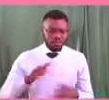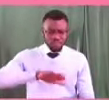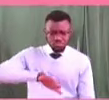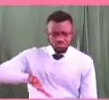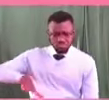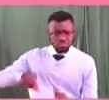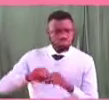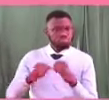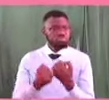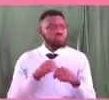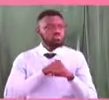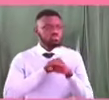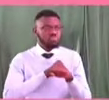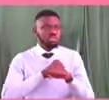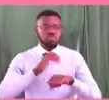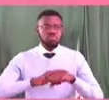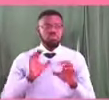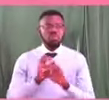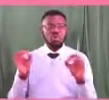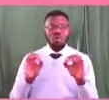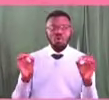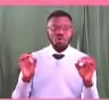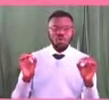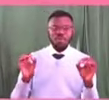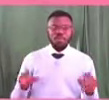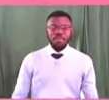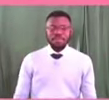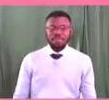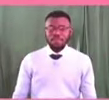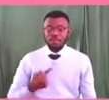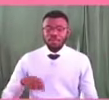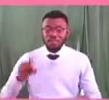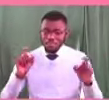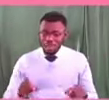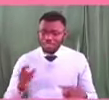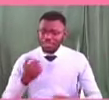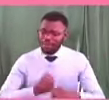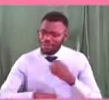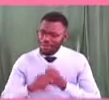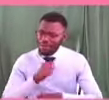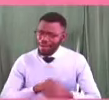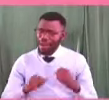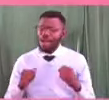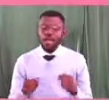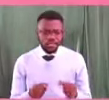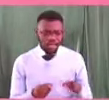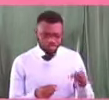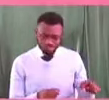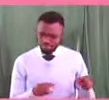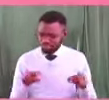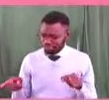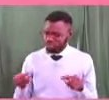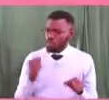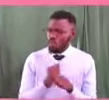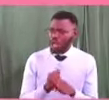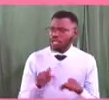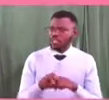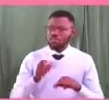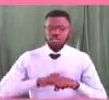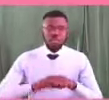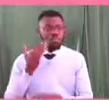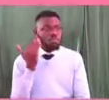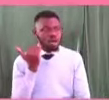be hollow and fragile. We must undertake both commitments simultaneously,